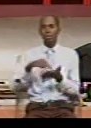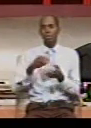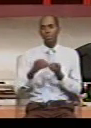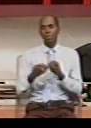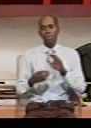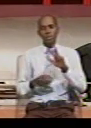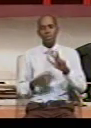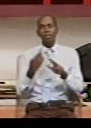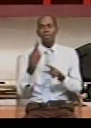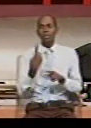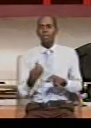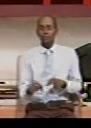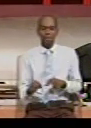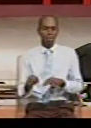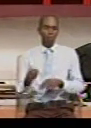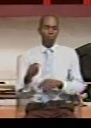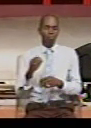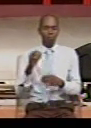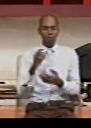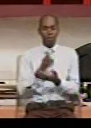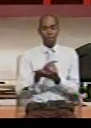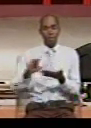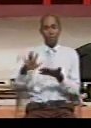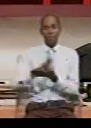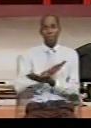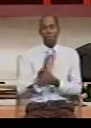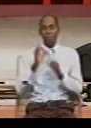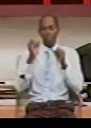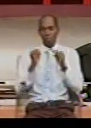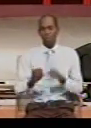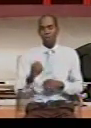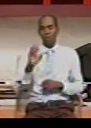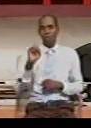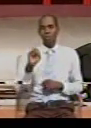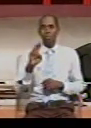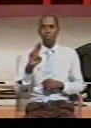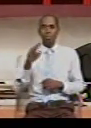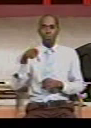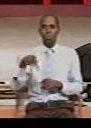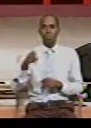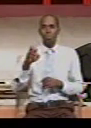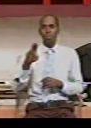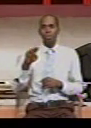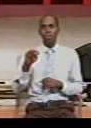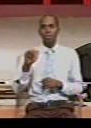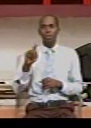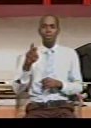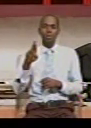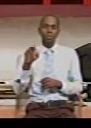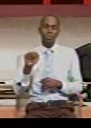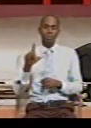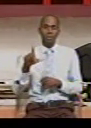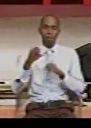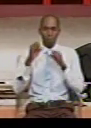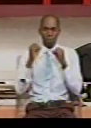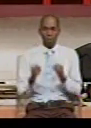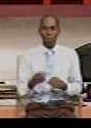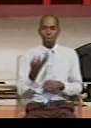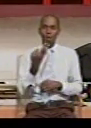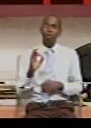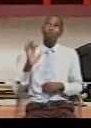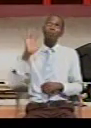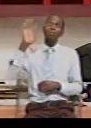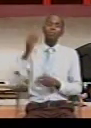the supernatural power of his resurrection. When you come to the end of the